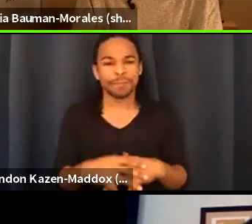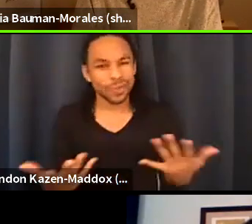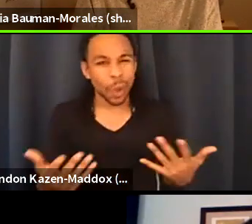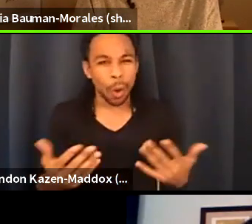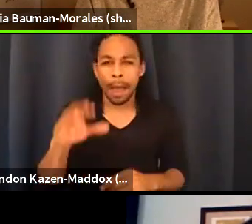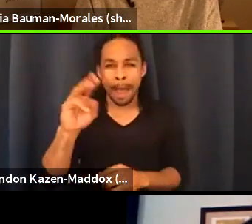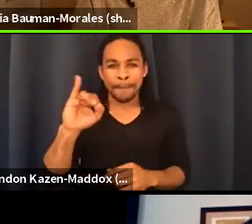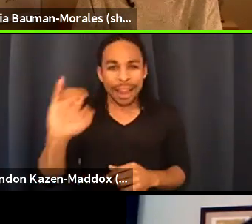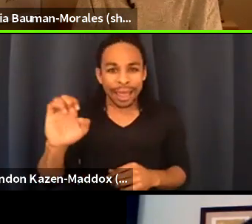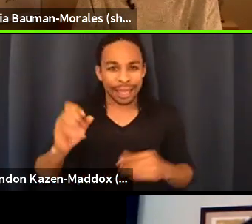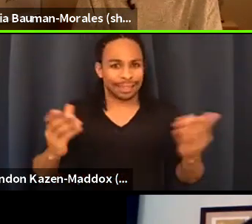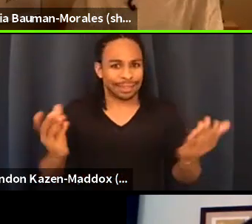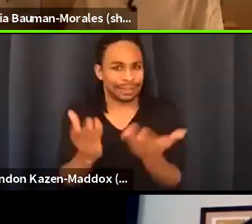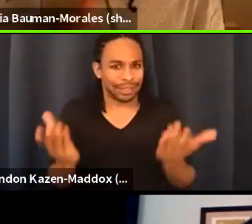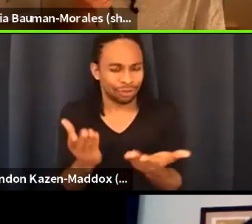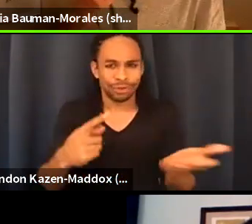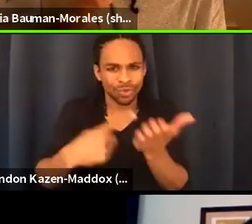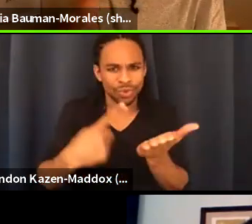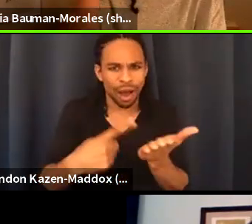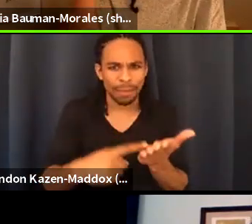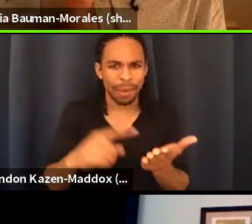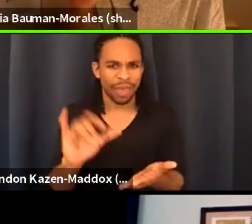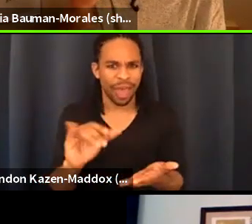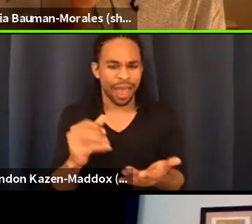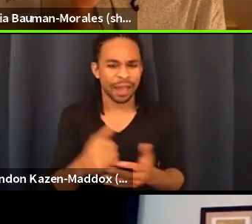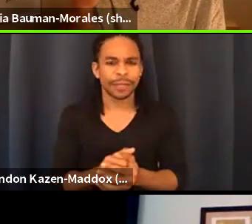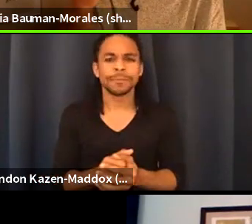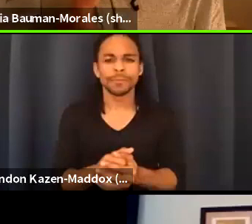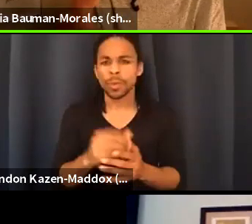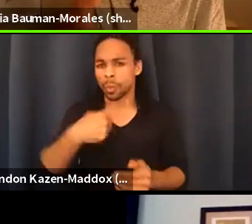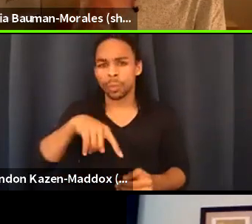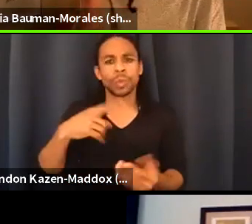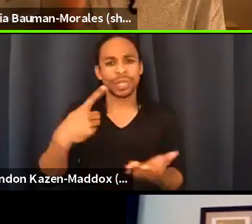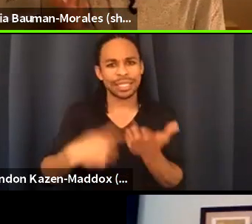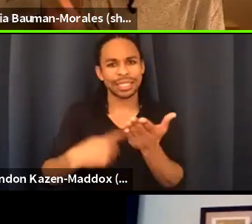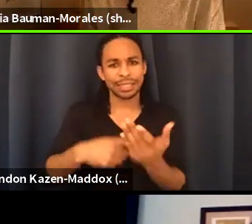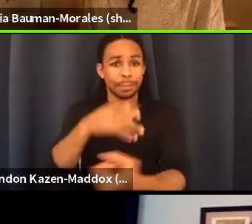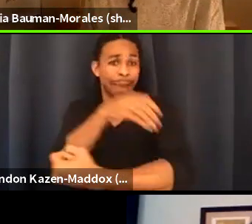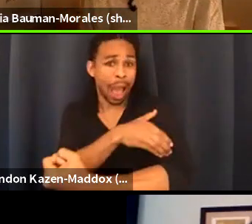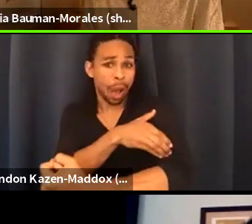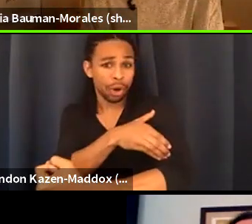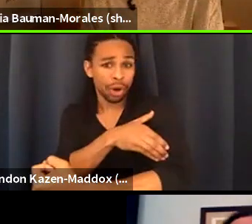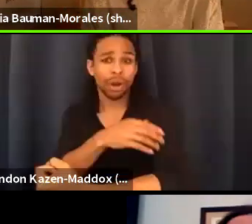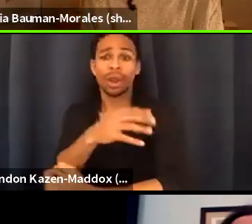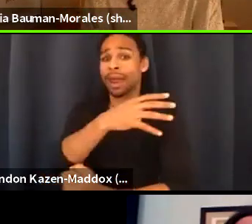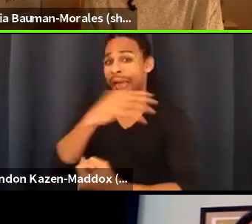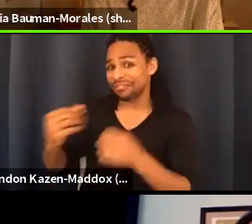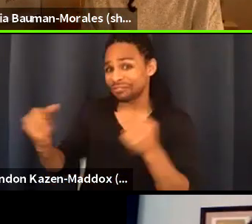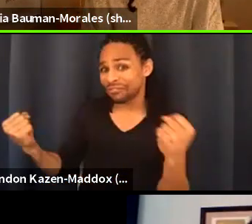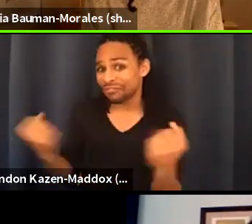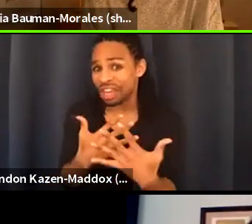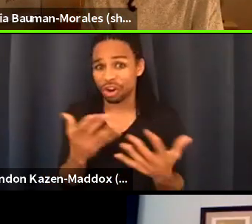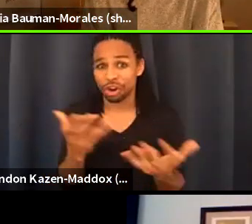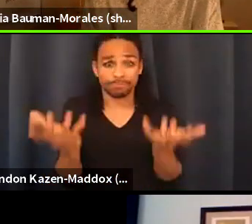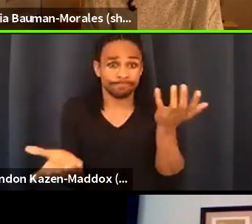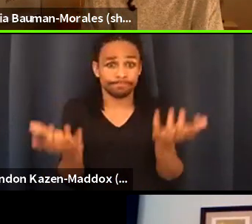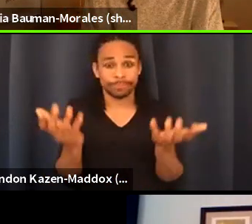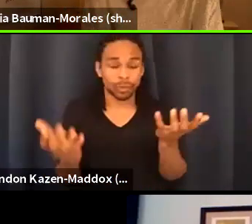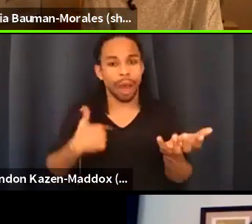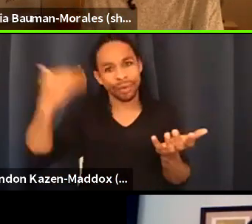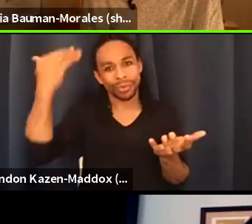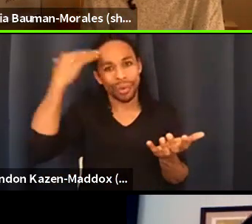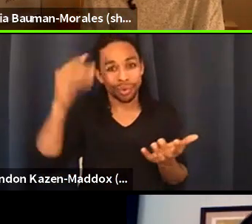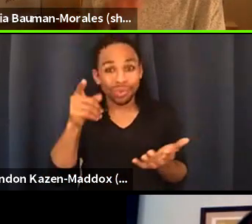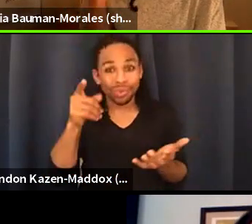in the artist testimonial section concerned power and fear. And I know you're an organizer and an artist. And I wondered if you could talk with